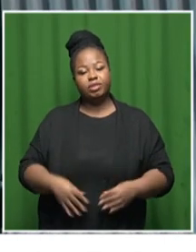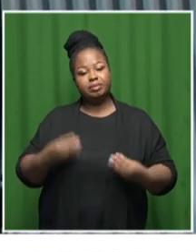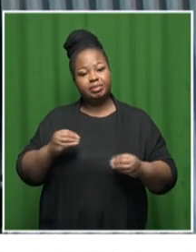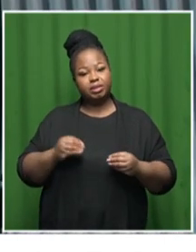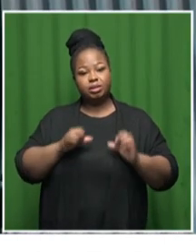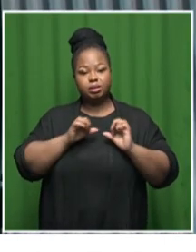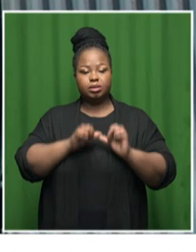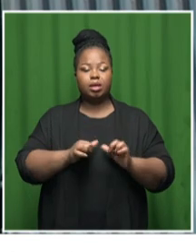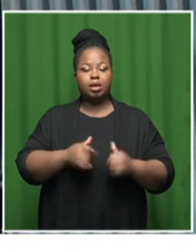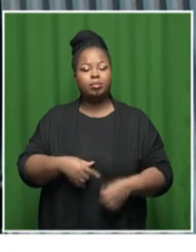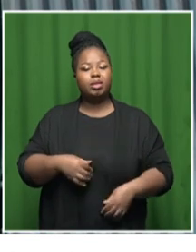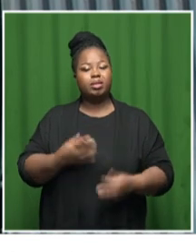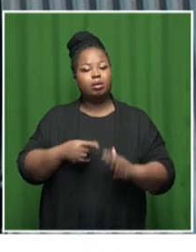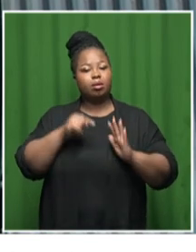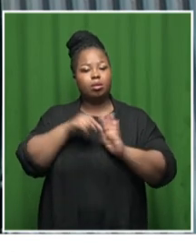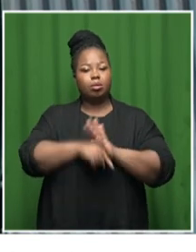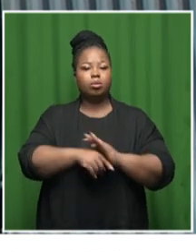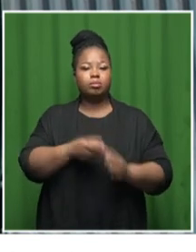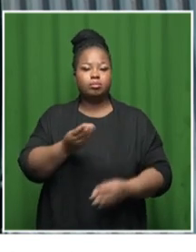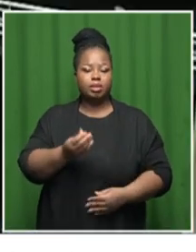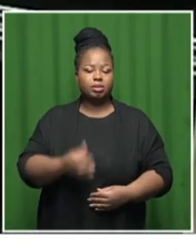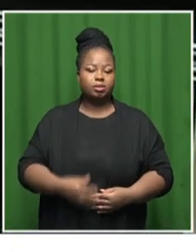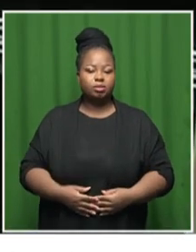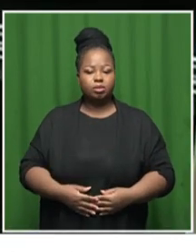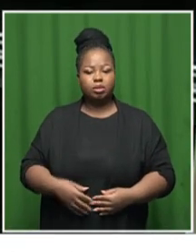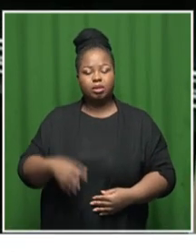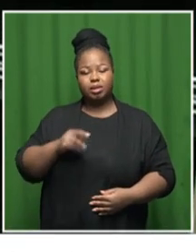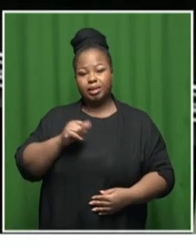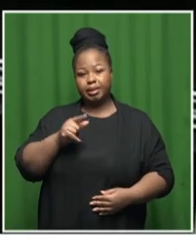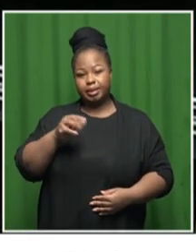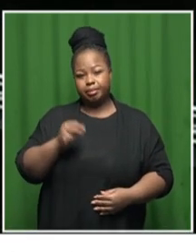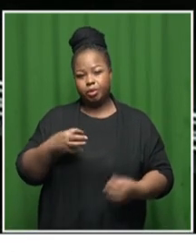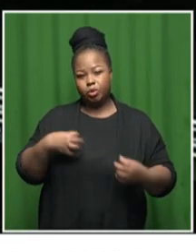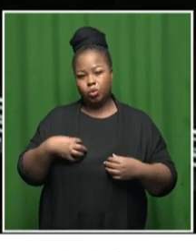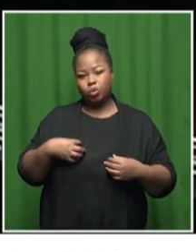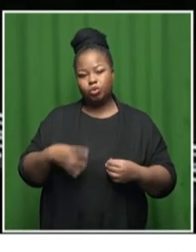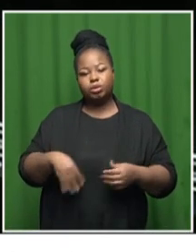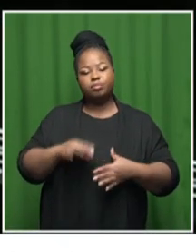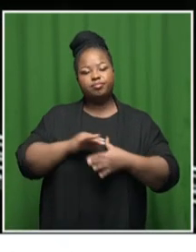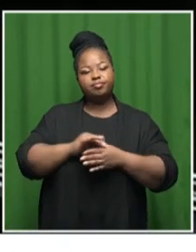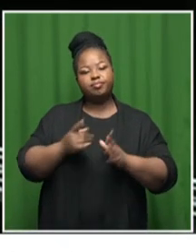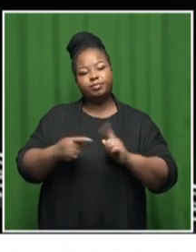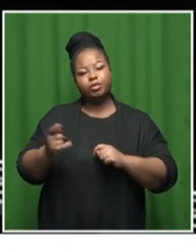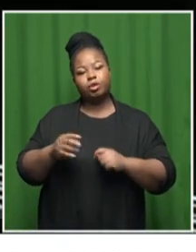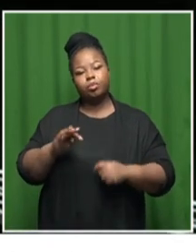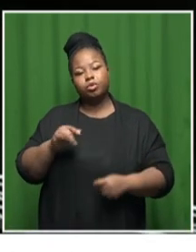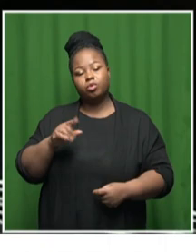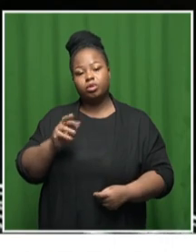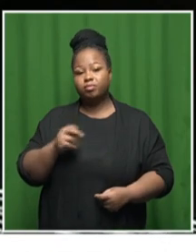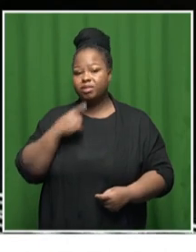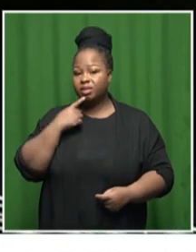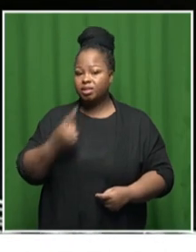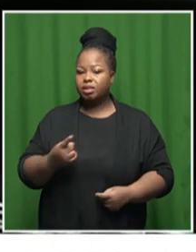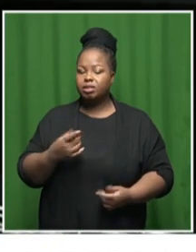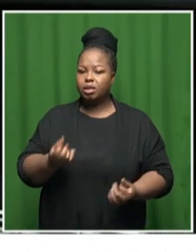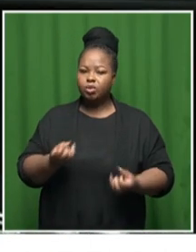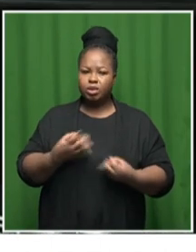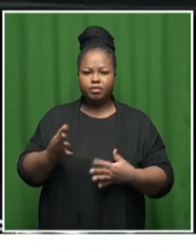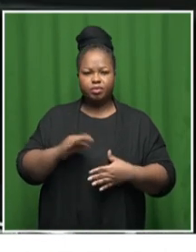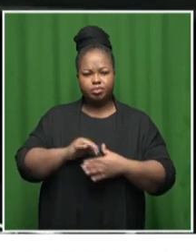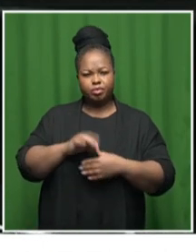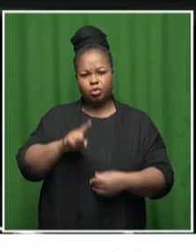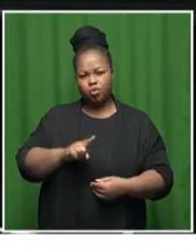businesses are counting their losses. Noor Nakim owns a butchery in Bosmont. He says he gave away stock